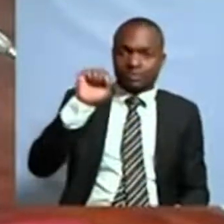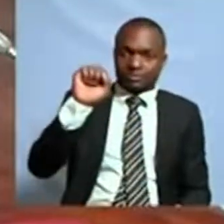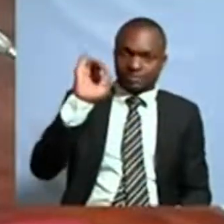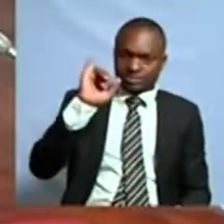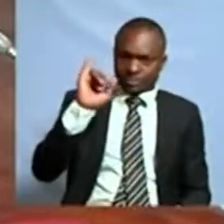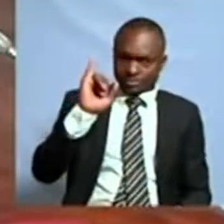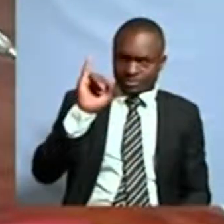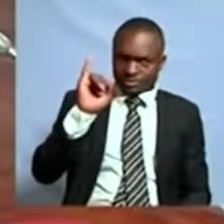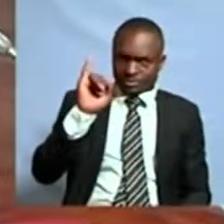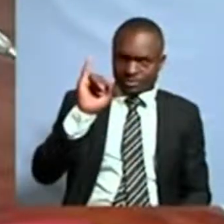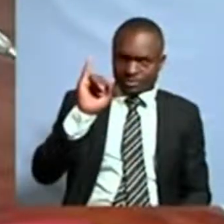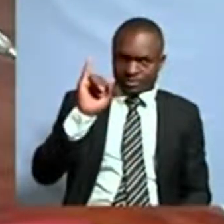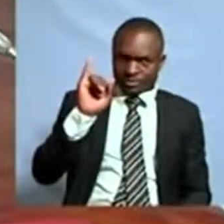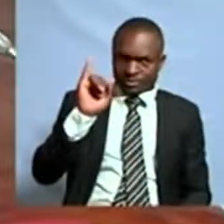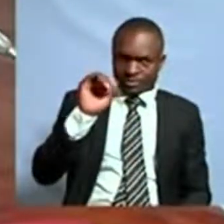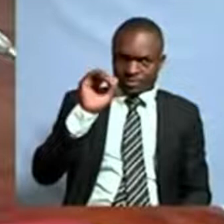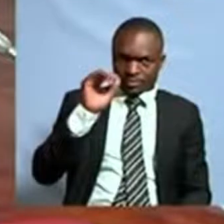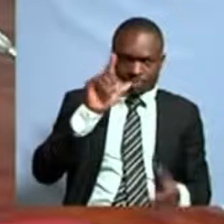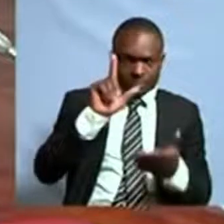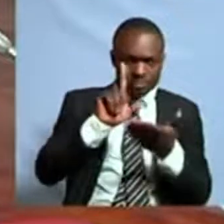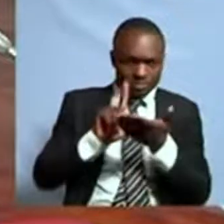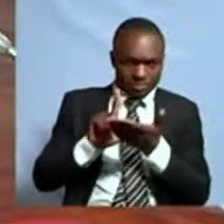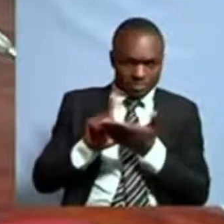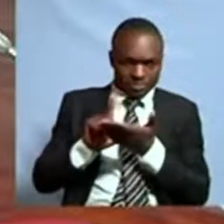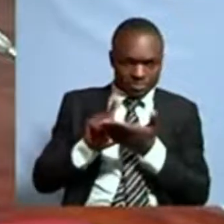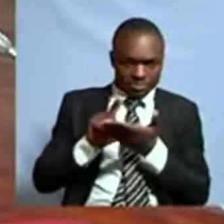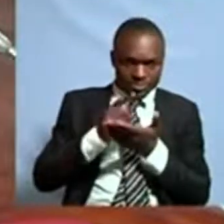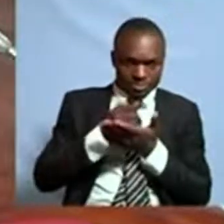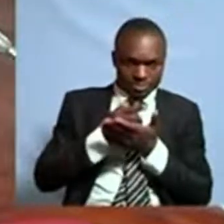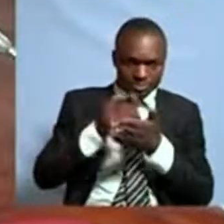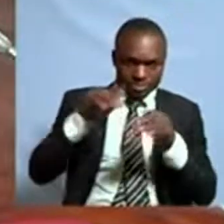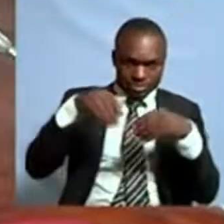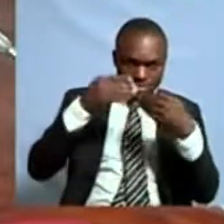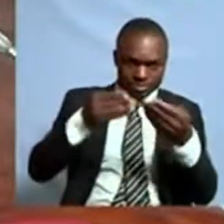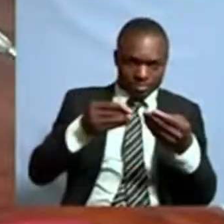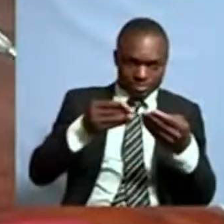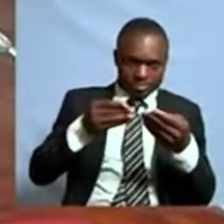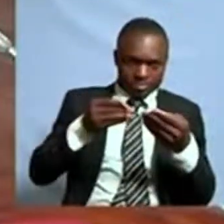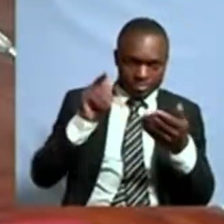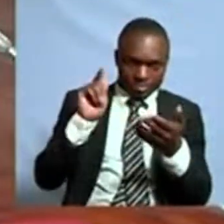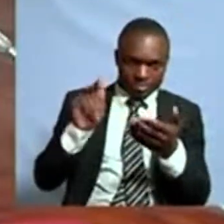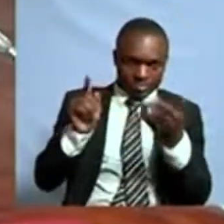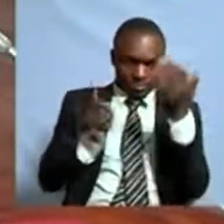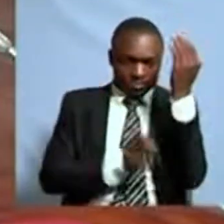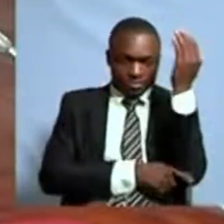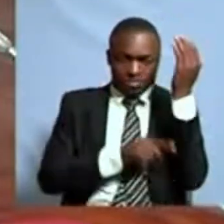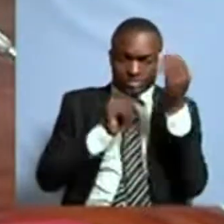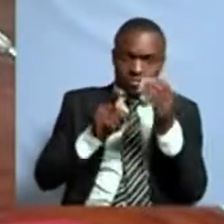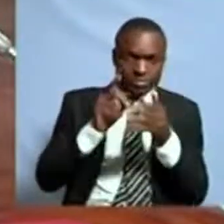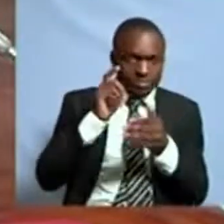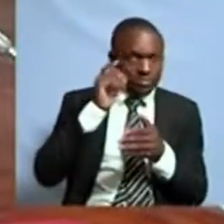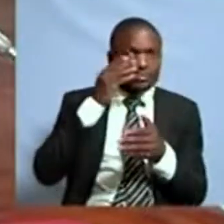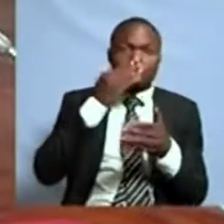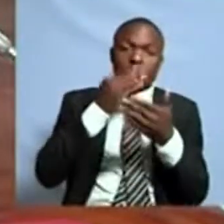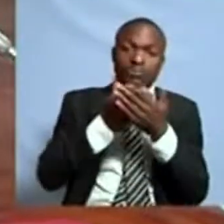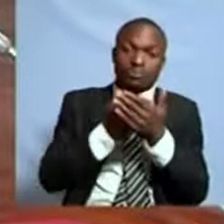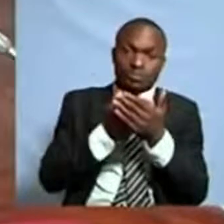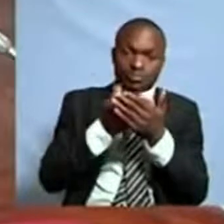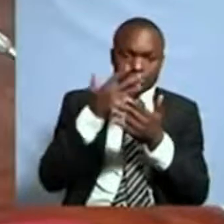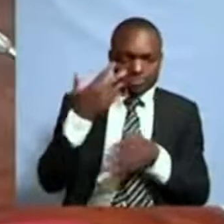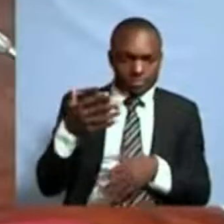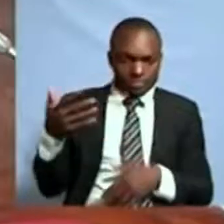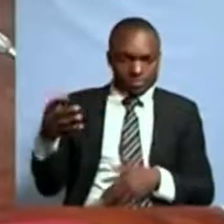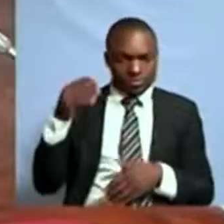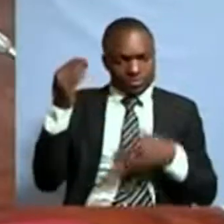in terms of grounds for giving this waiver. We think that it's a step in the right direction, and